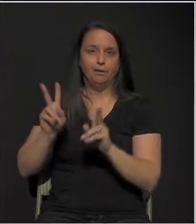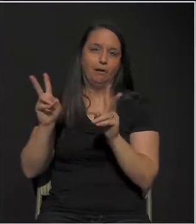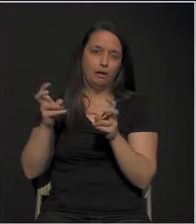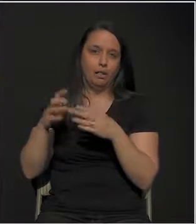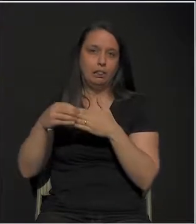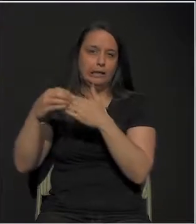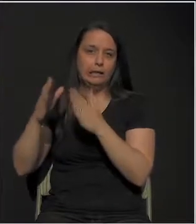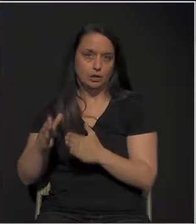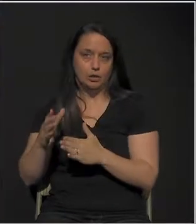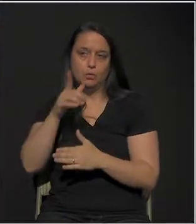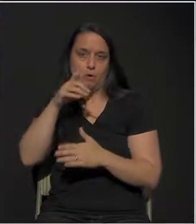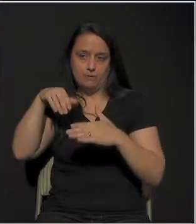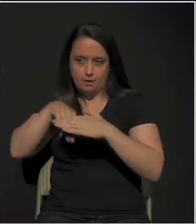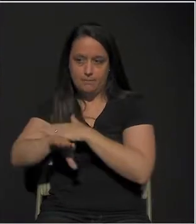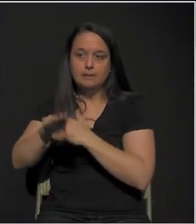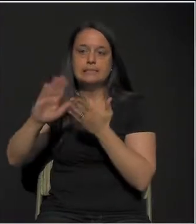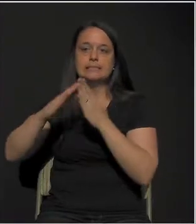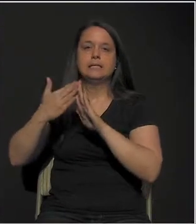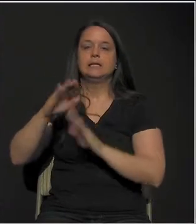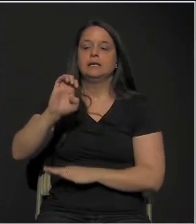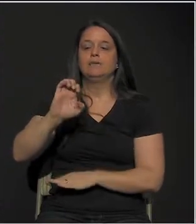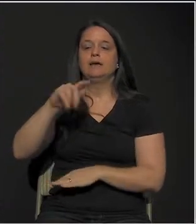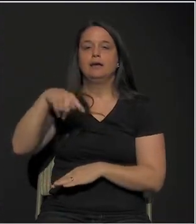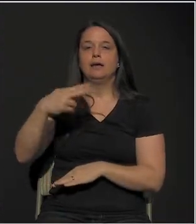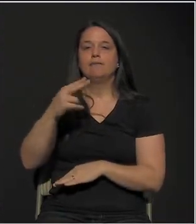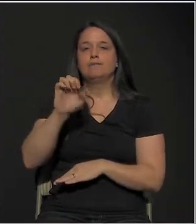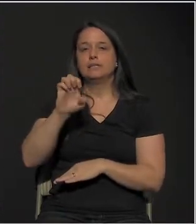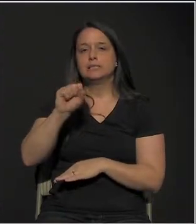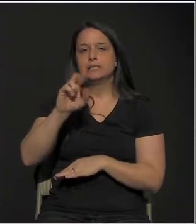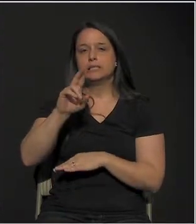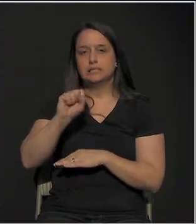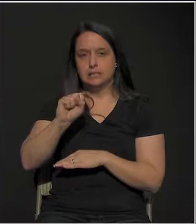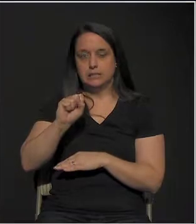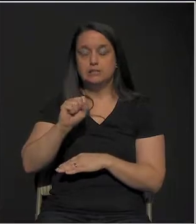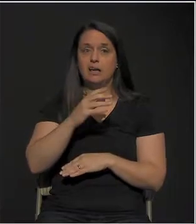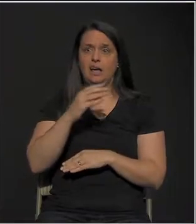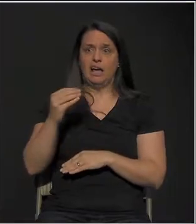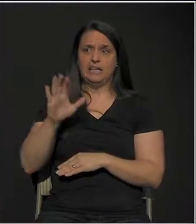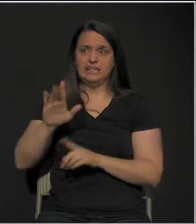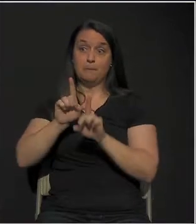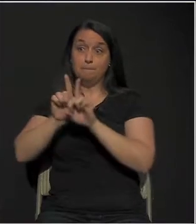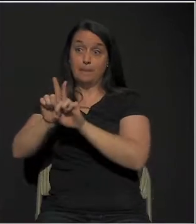in to the city of Ephesus, and his mentor has now incarcerated. So